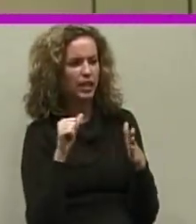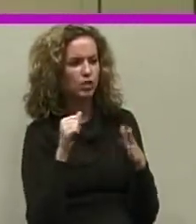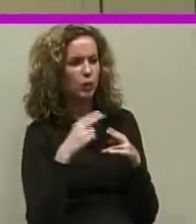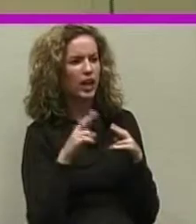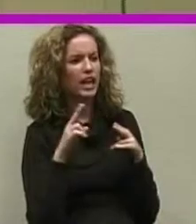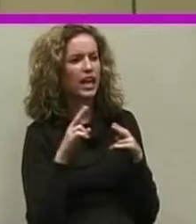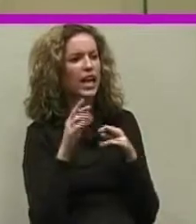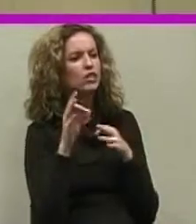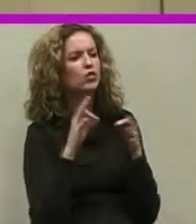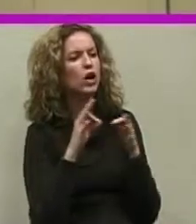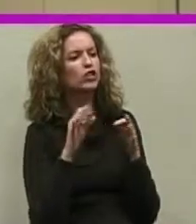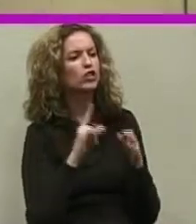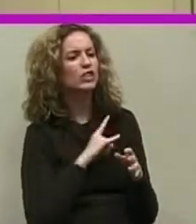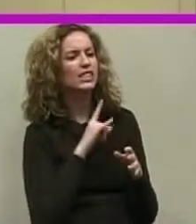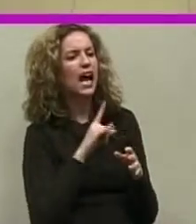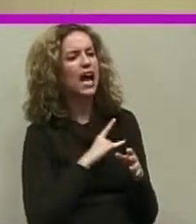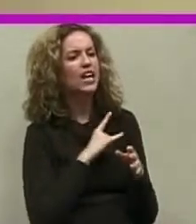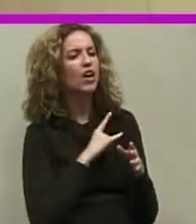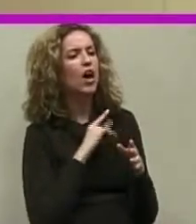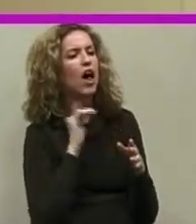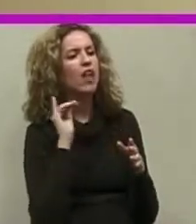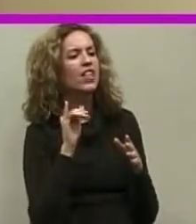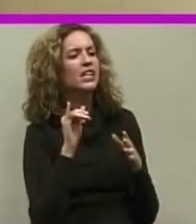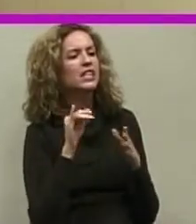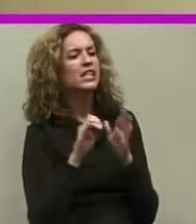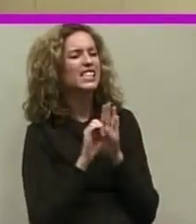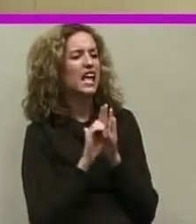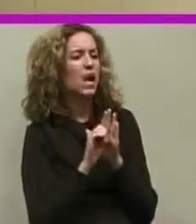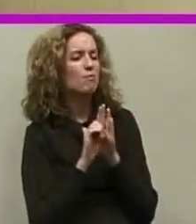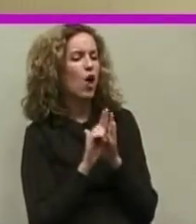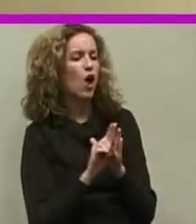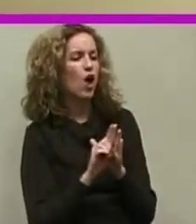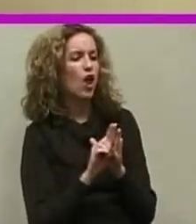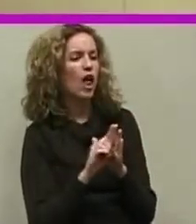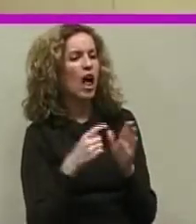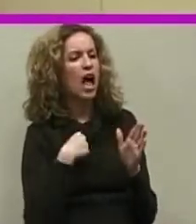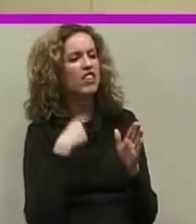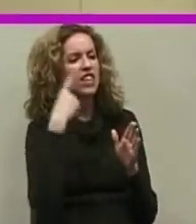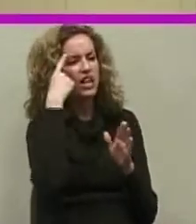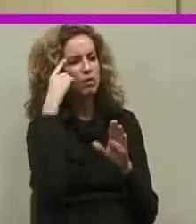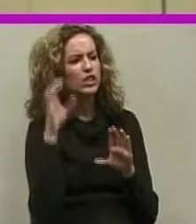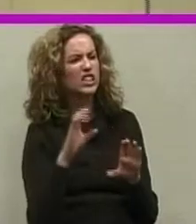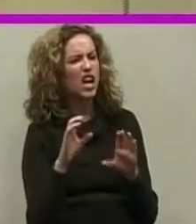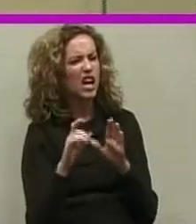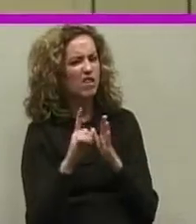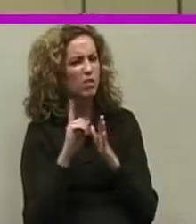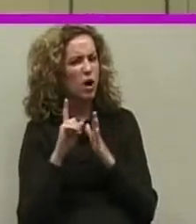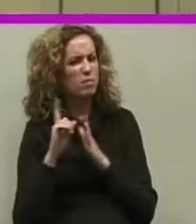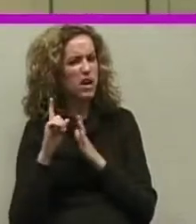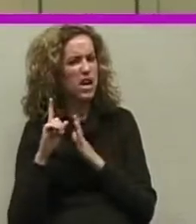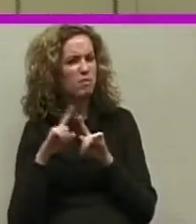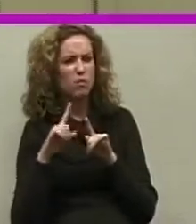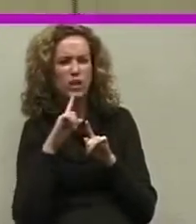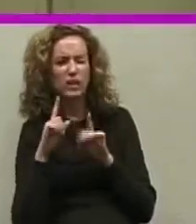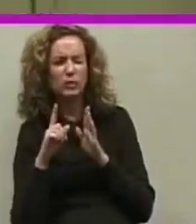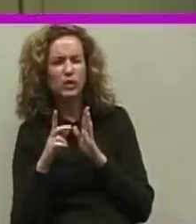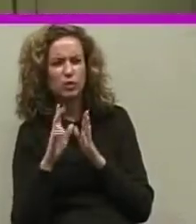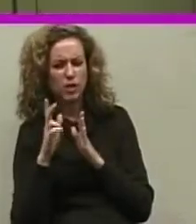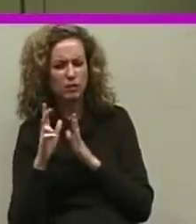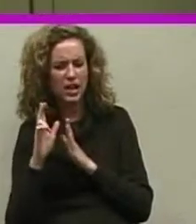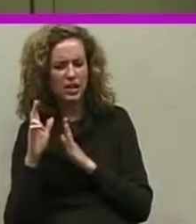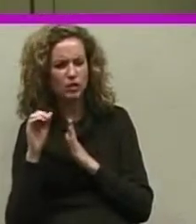style. Basically this is momentary time sampling. This was happened, I think this was done every, it says 1 minute, but I think this was actually done every 3 minutes. So you